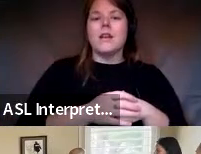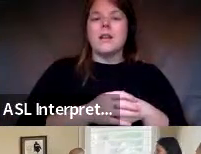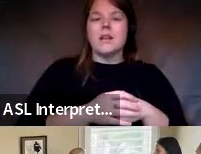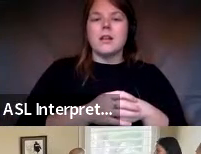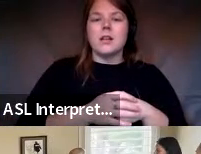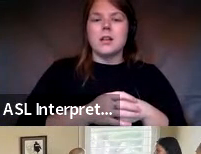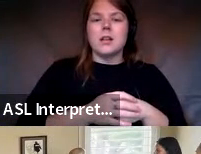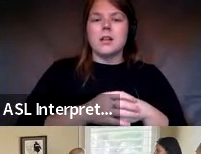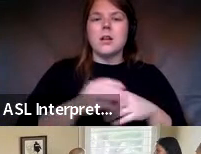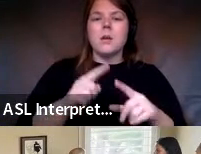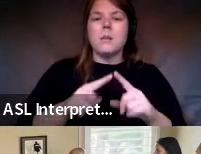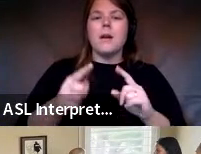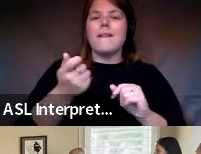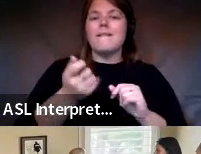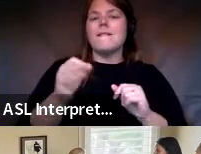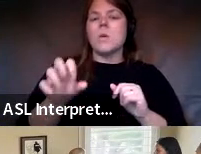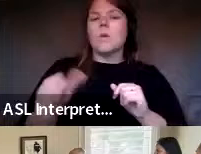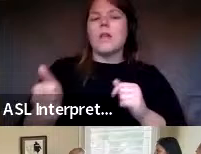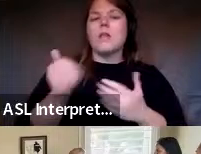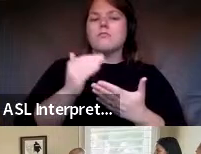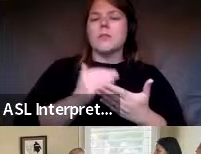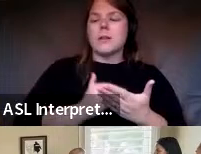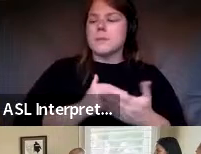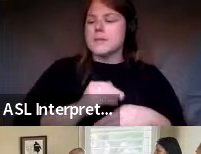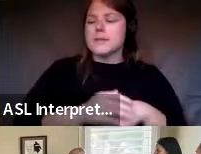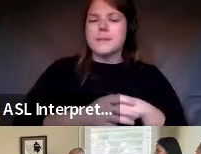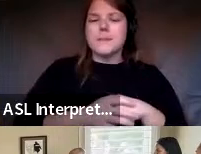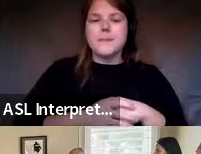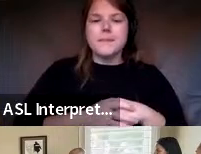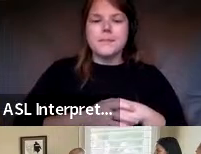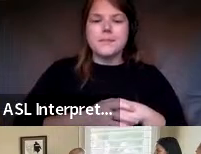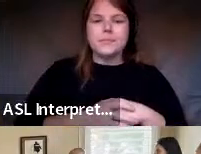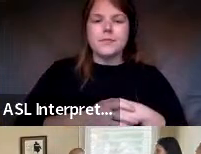to, I think, a couple of the other items. I